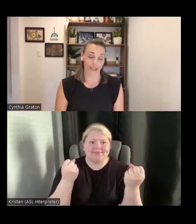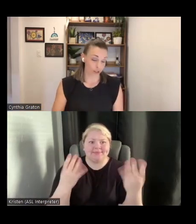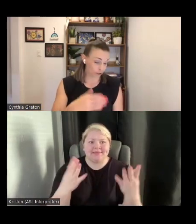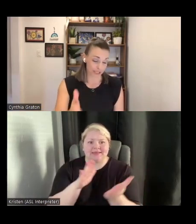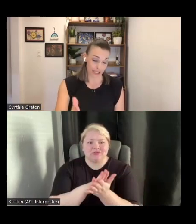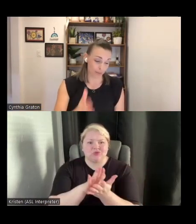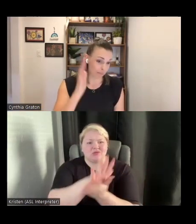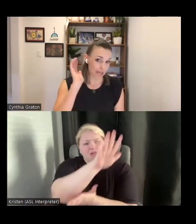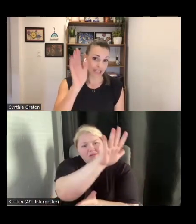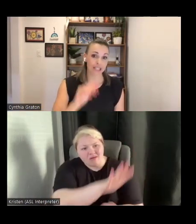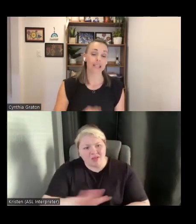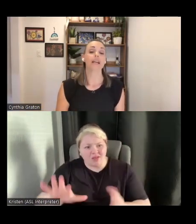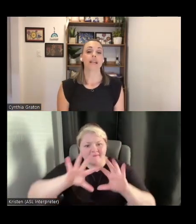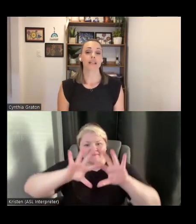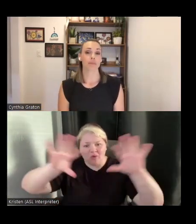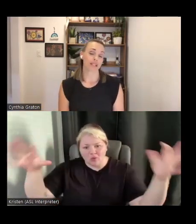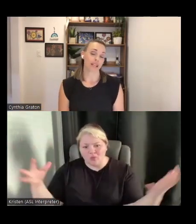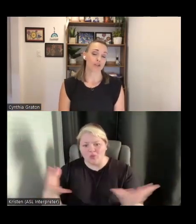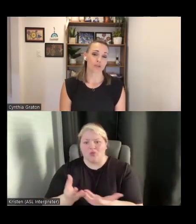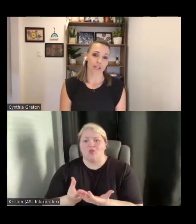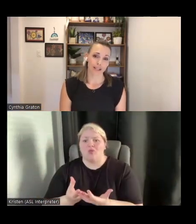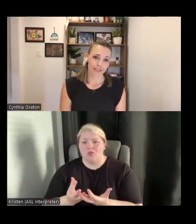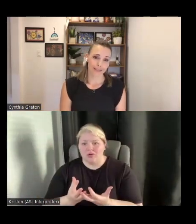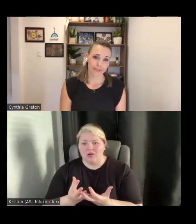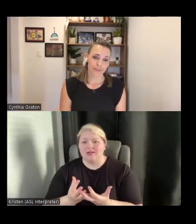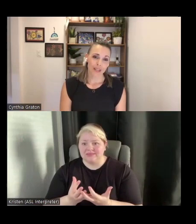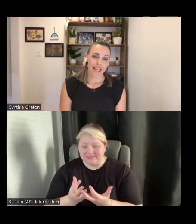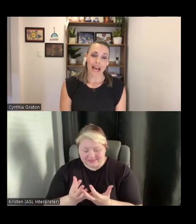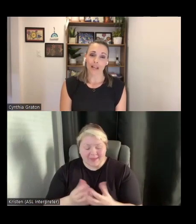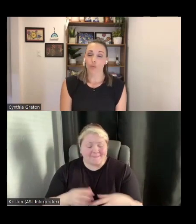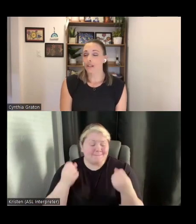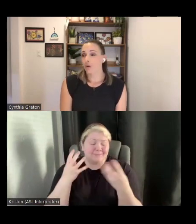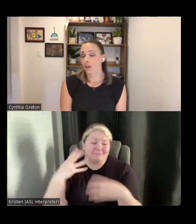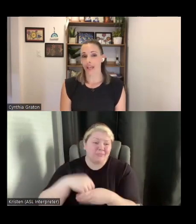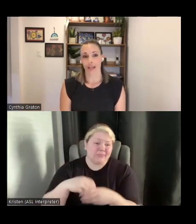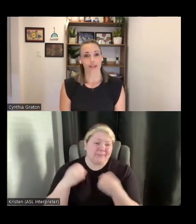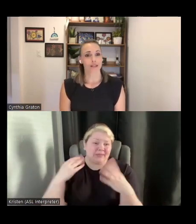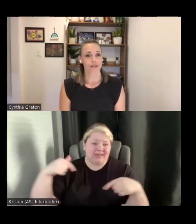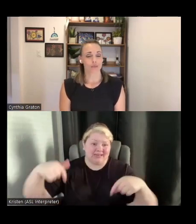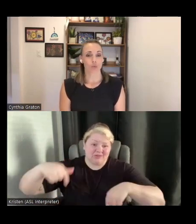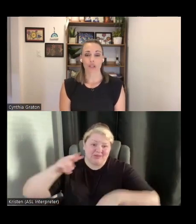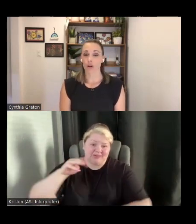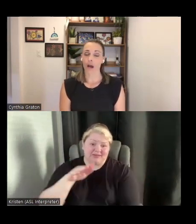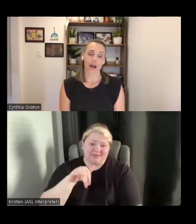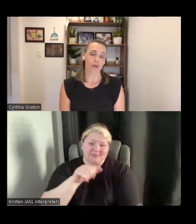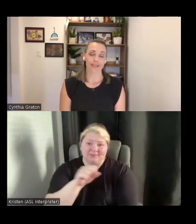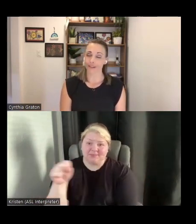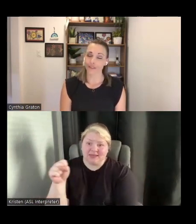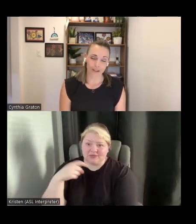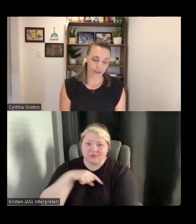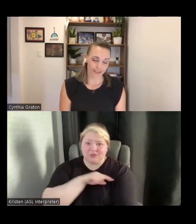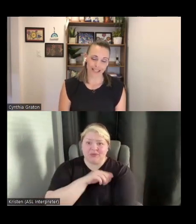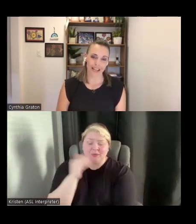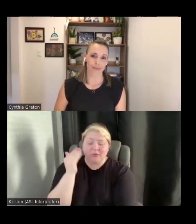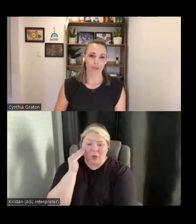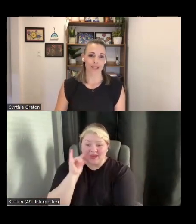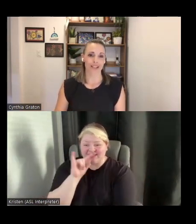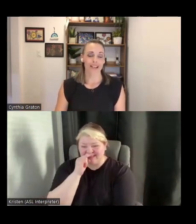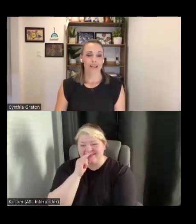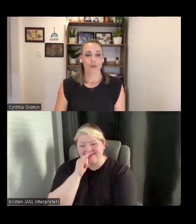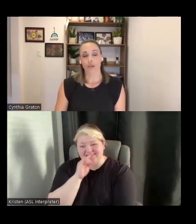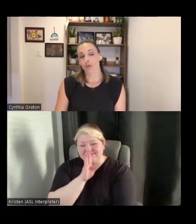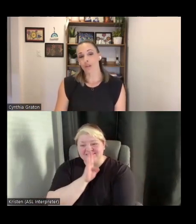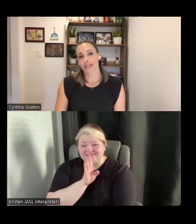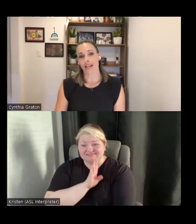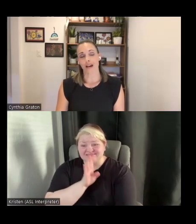world, including many in Massachusetts. And we know the kids. We know how difficult they can